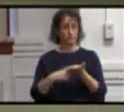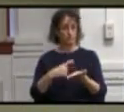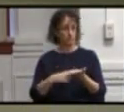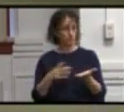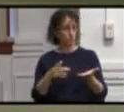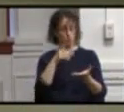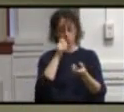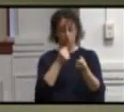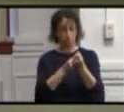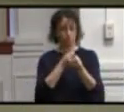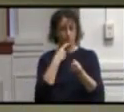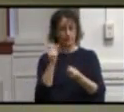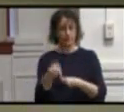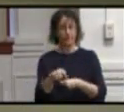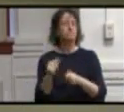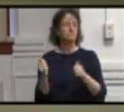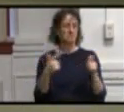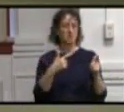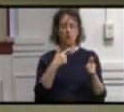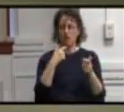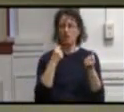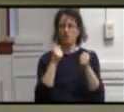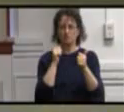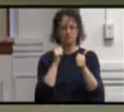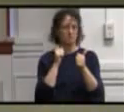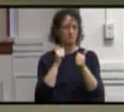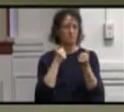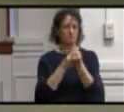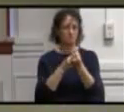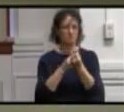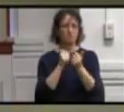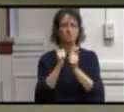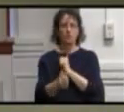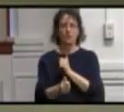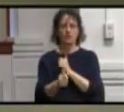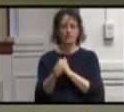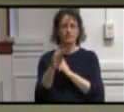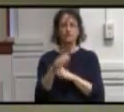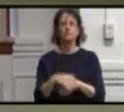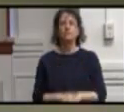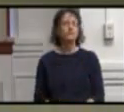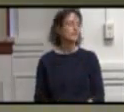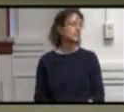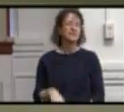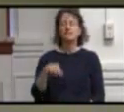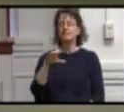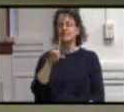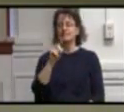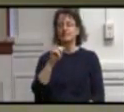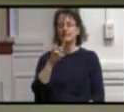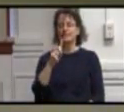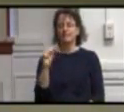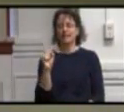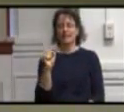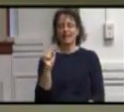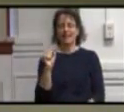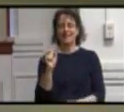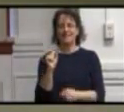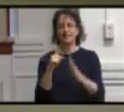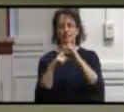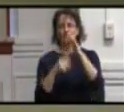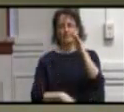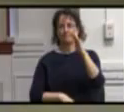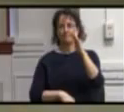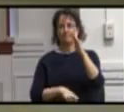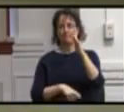Hearing none, all those in favor, please say aye. Aye. Anybody opposed or abstaining? That carries 4-0. Skull's having taken a little